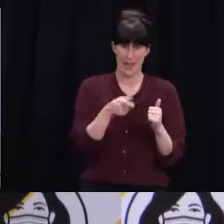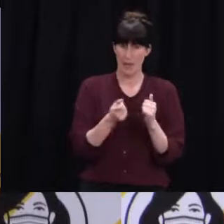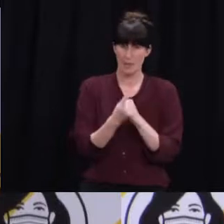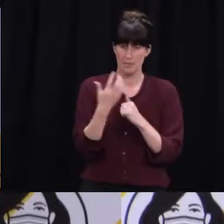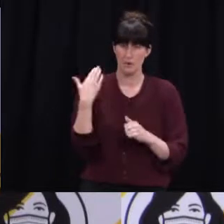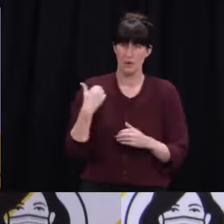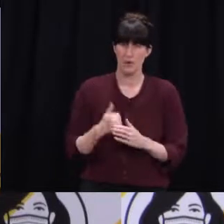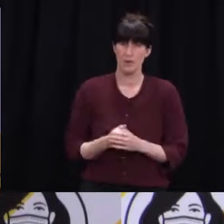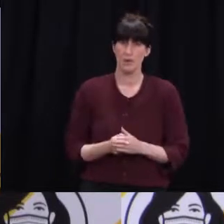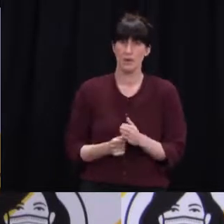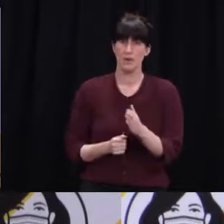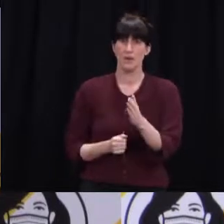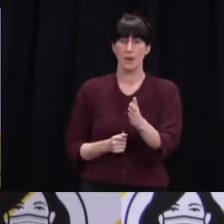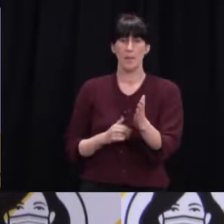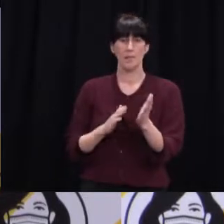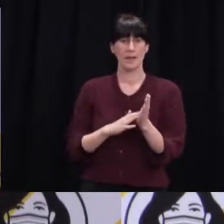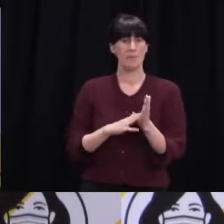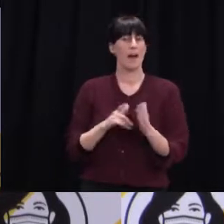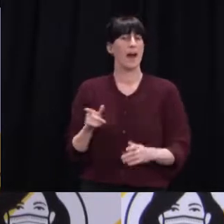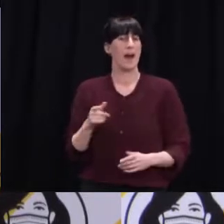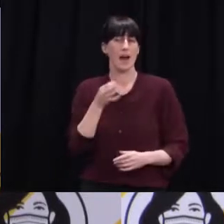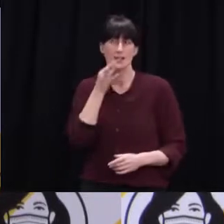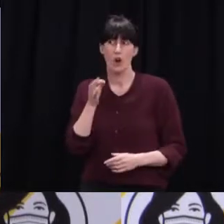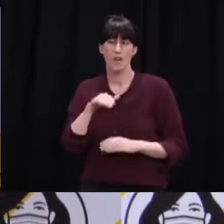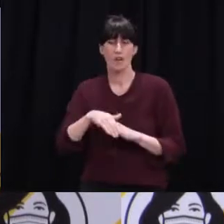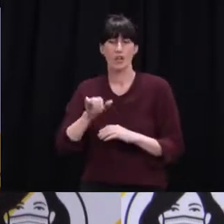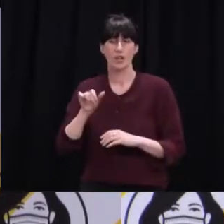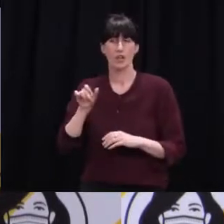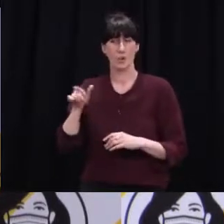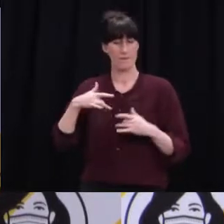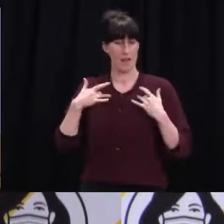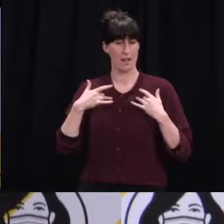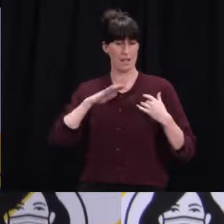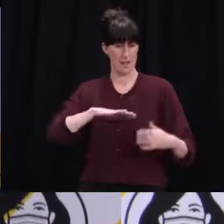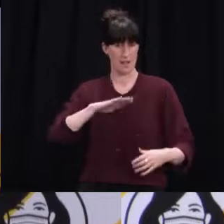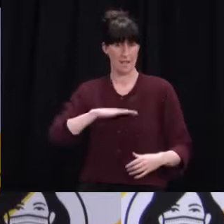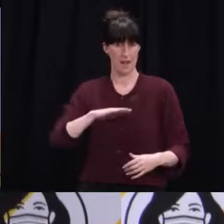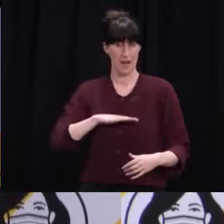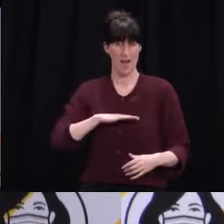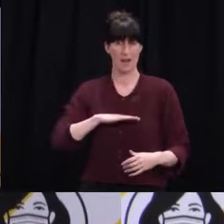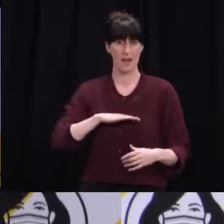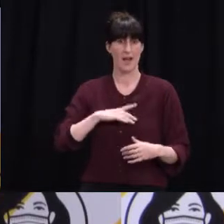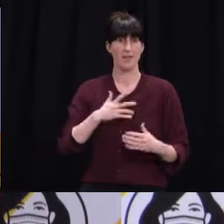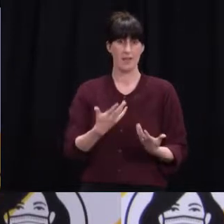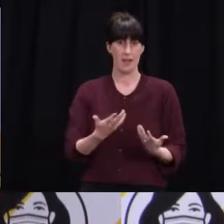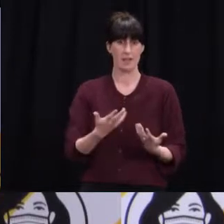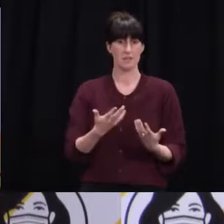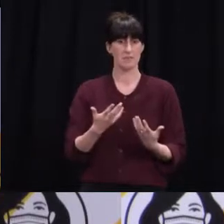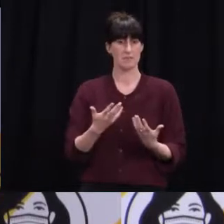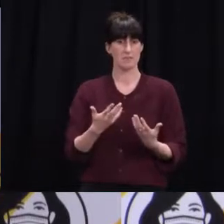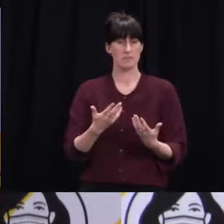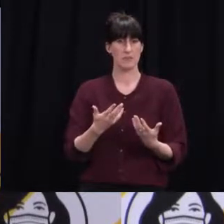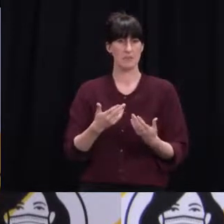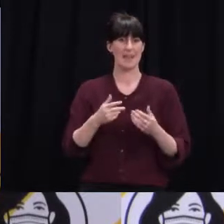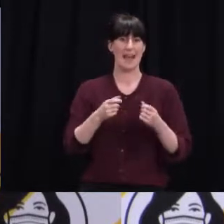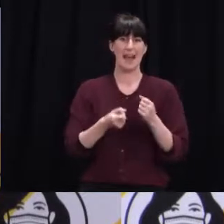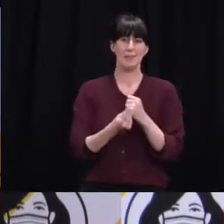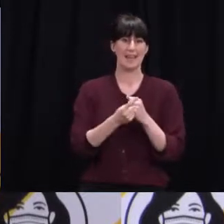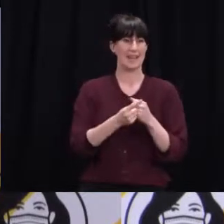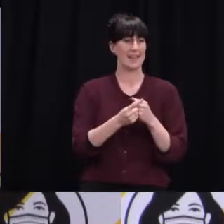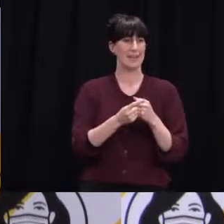concern and why they're raising that particular concern, but we've seen examples of where that's already been happening. confident, though, that it's been happening on a large